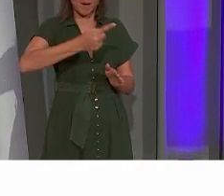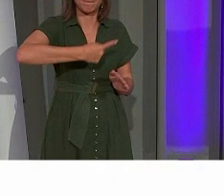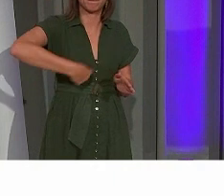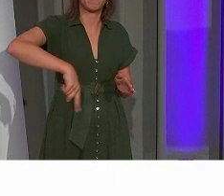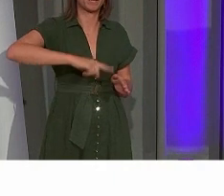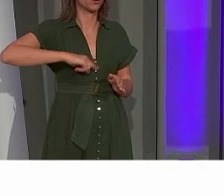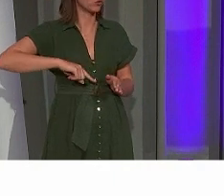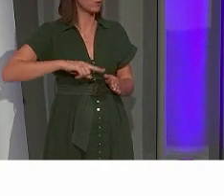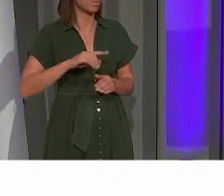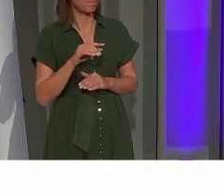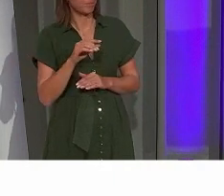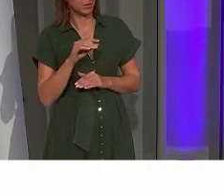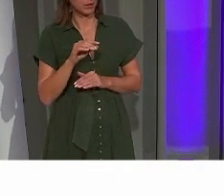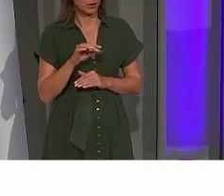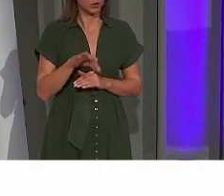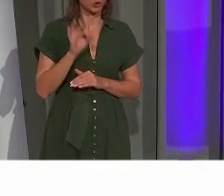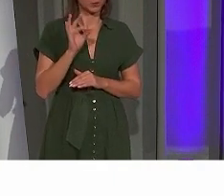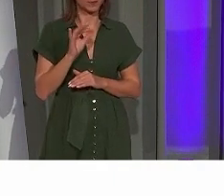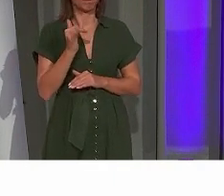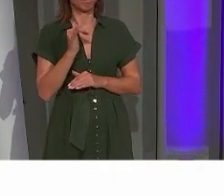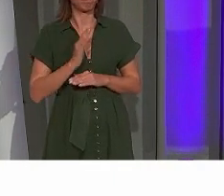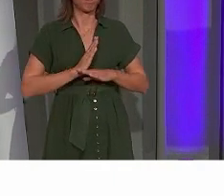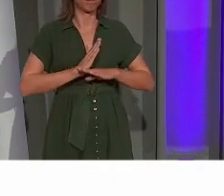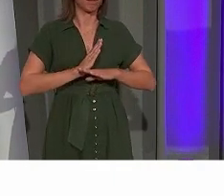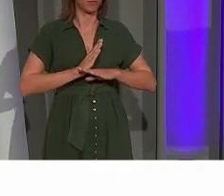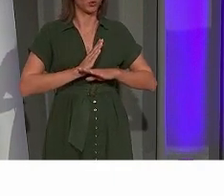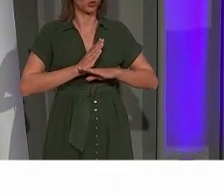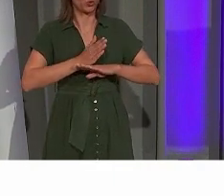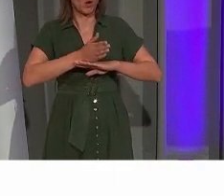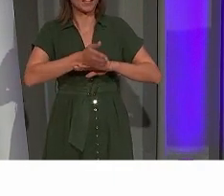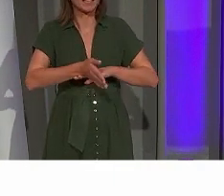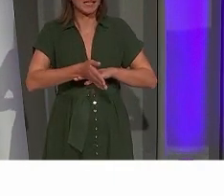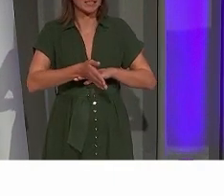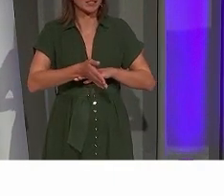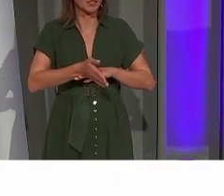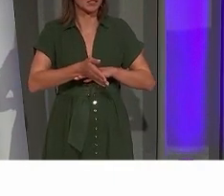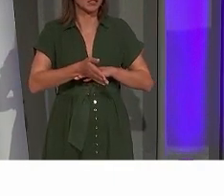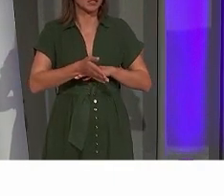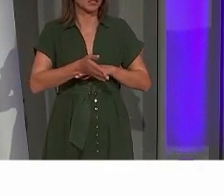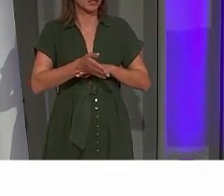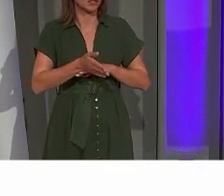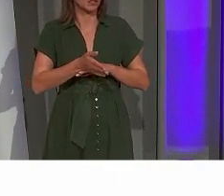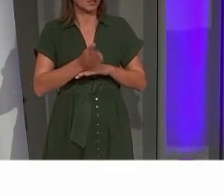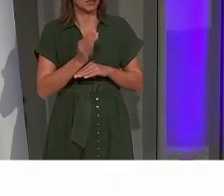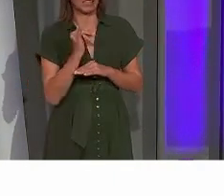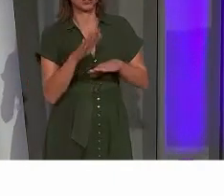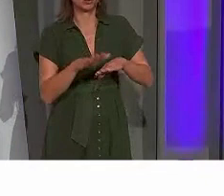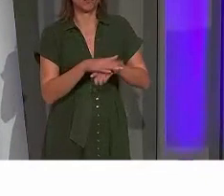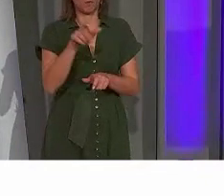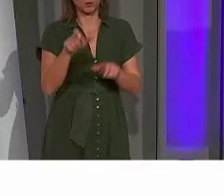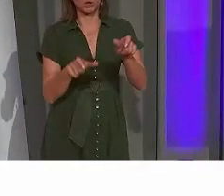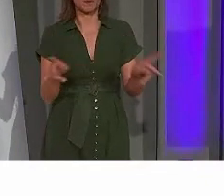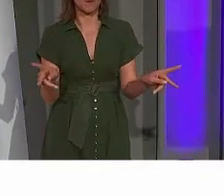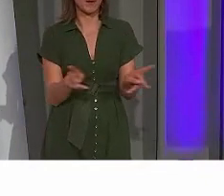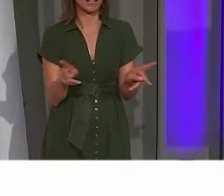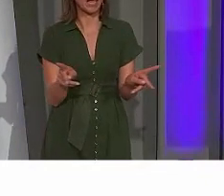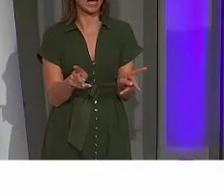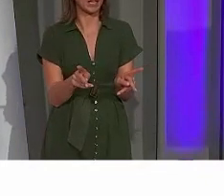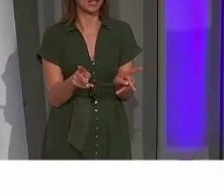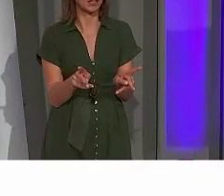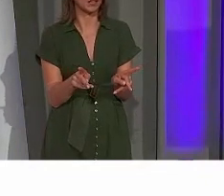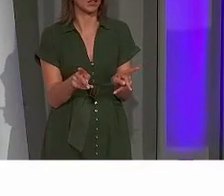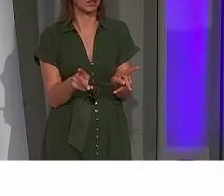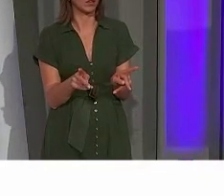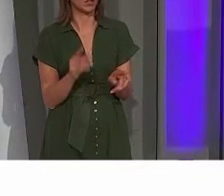is the case when we talk about the paradigm accessibility. We